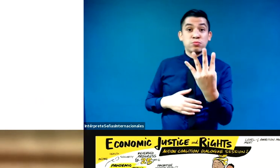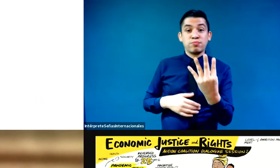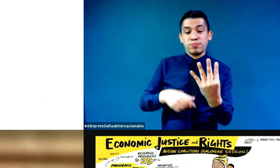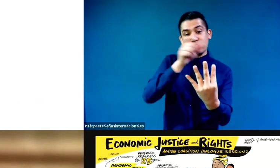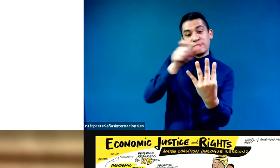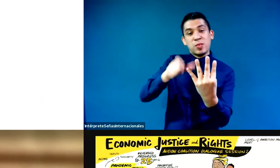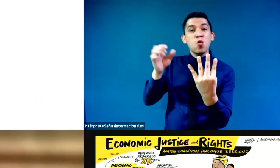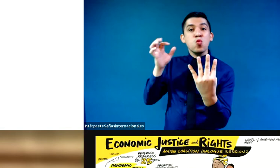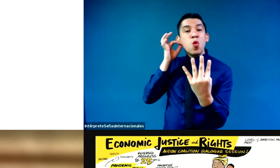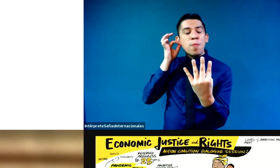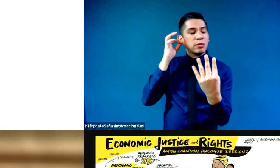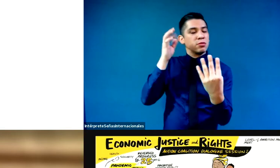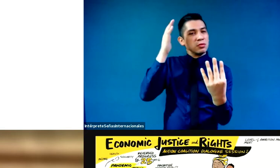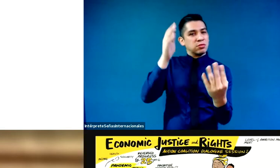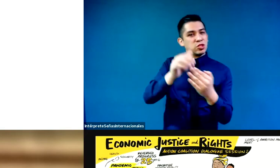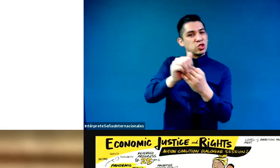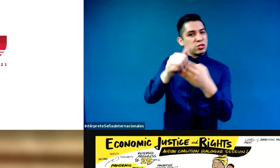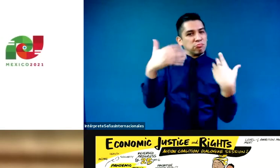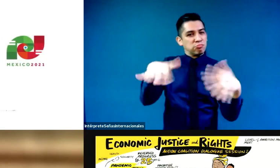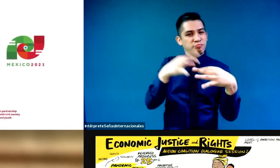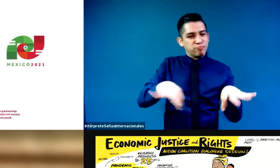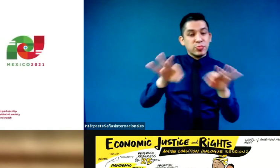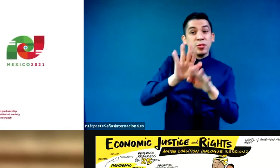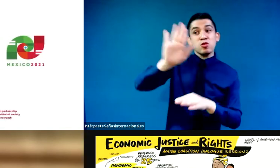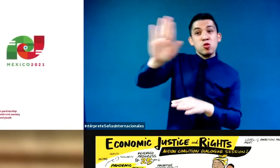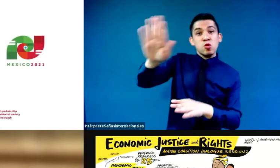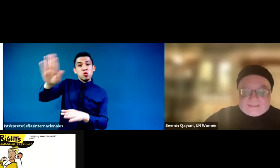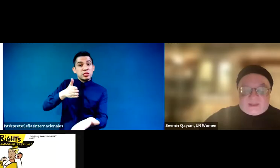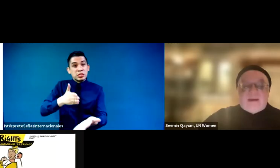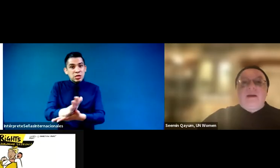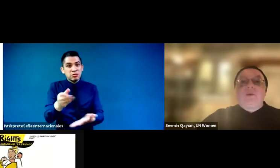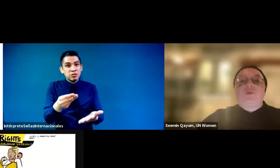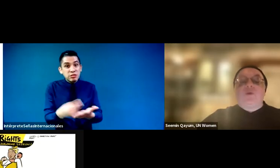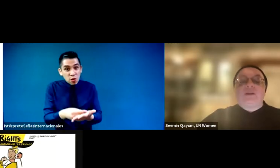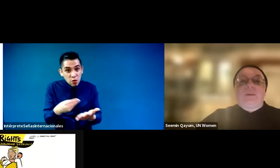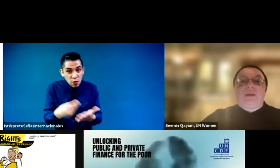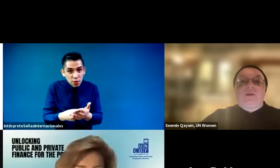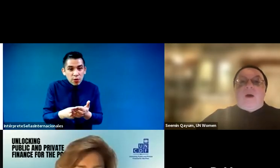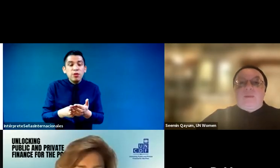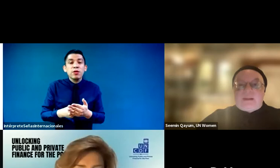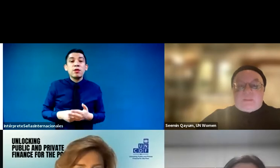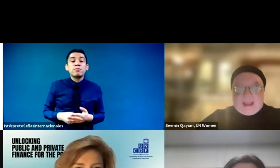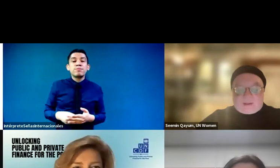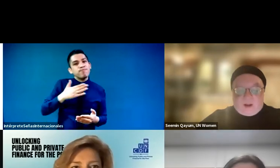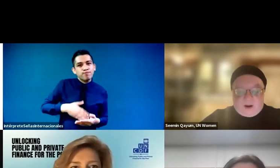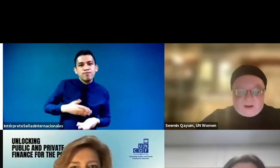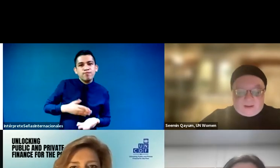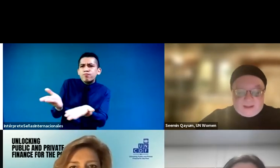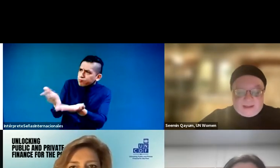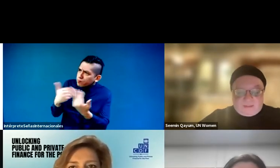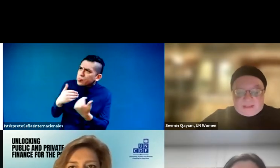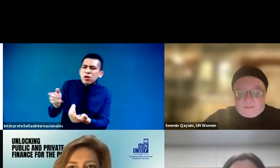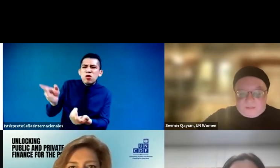floor. Please do turn on your videos and your mics. The four speakers on this panel